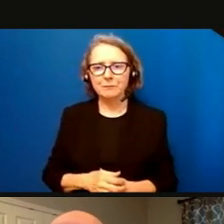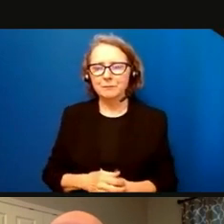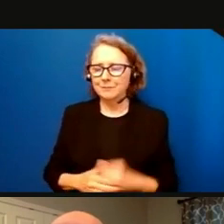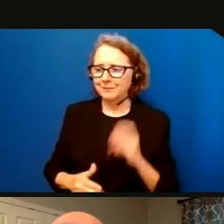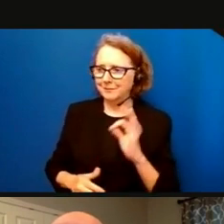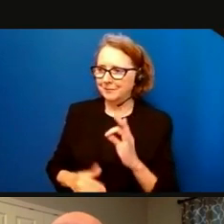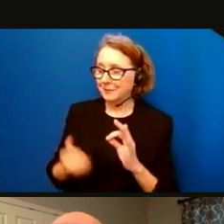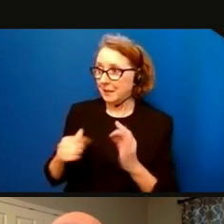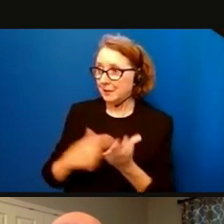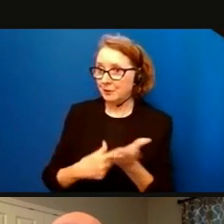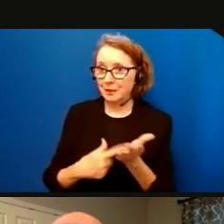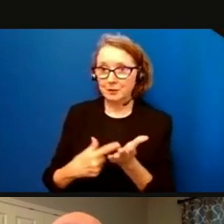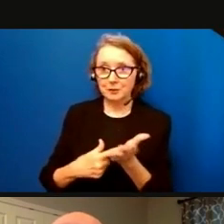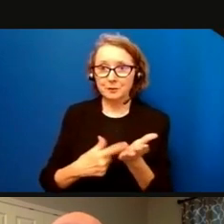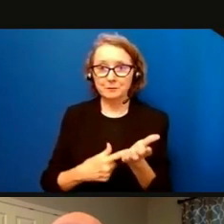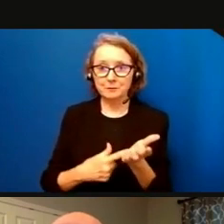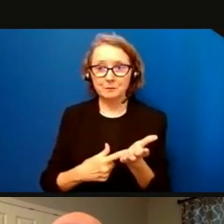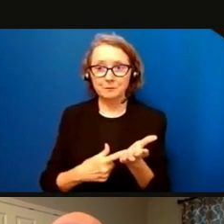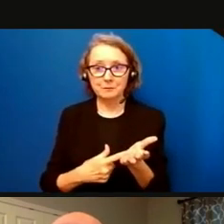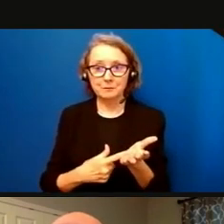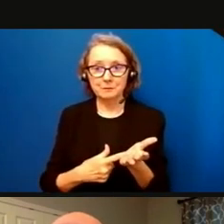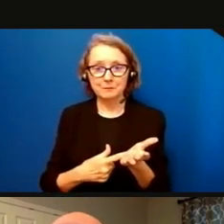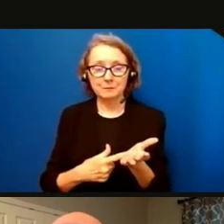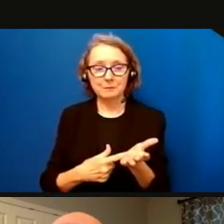Excellent. Is there any discussion?